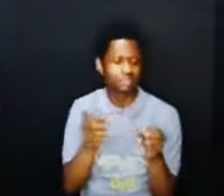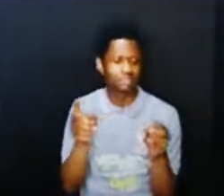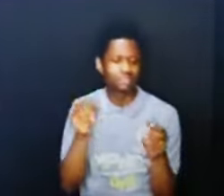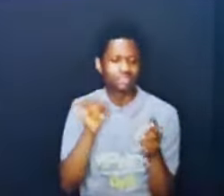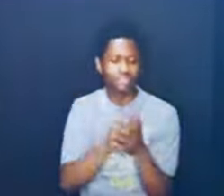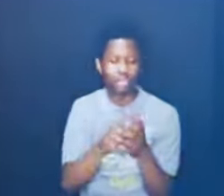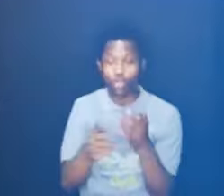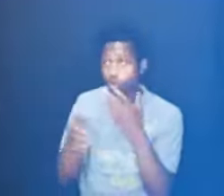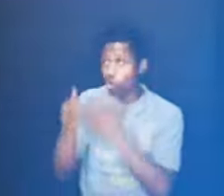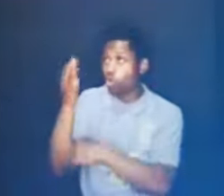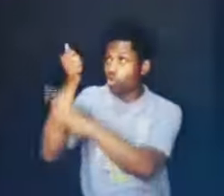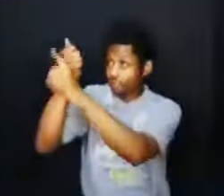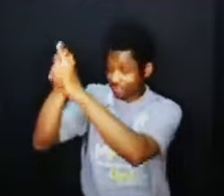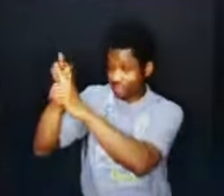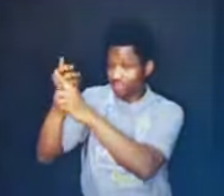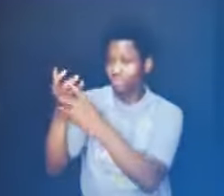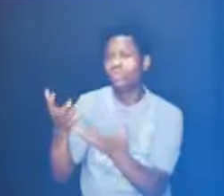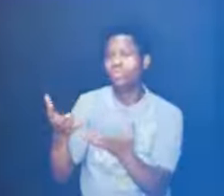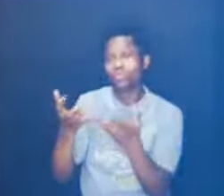righteousness.